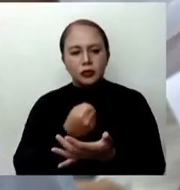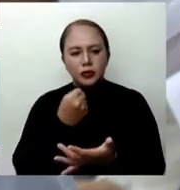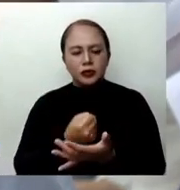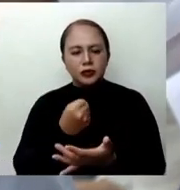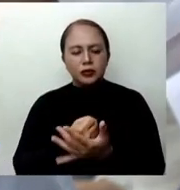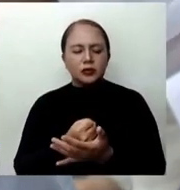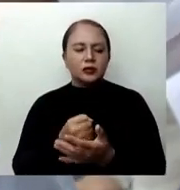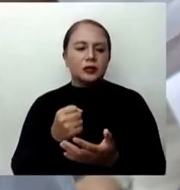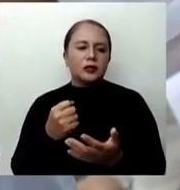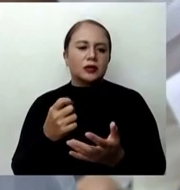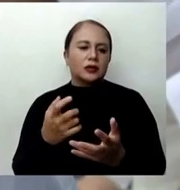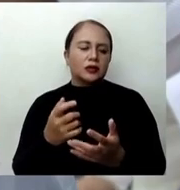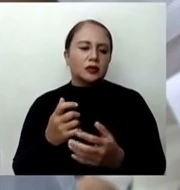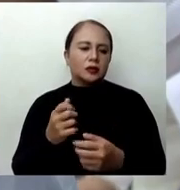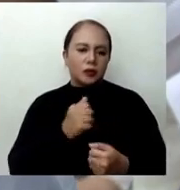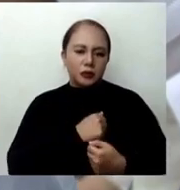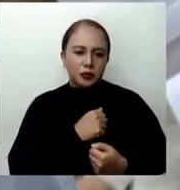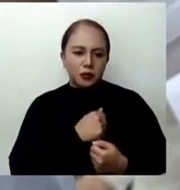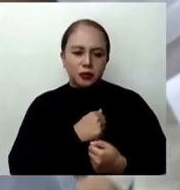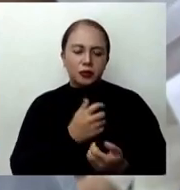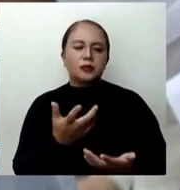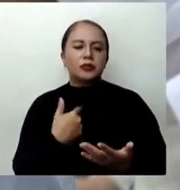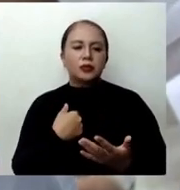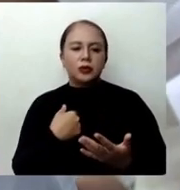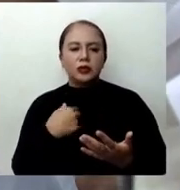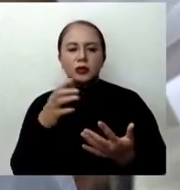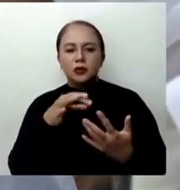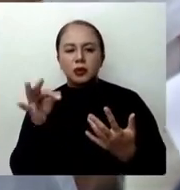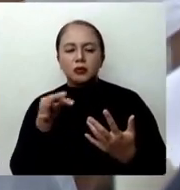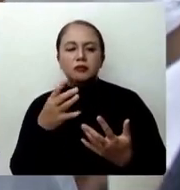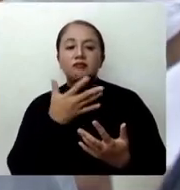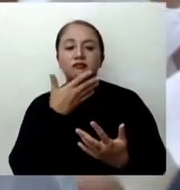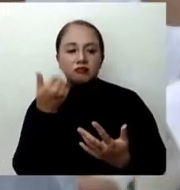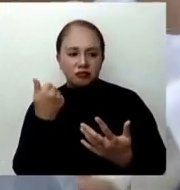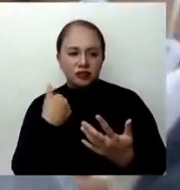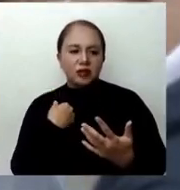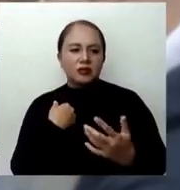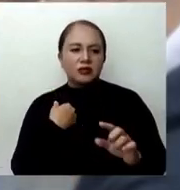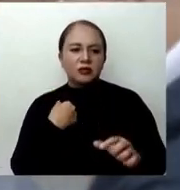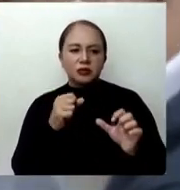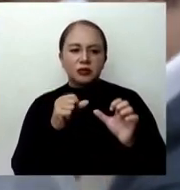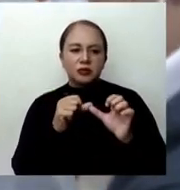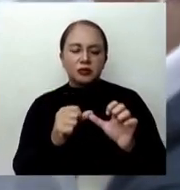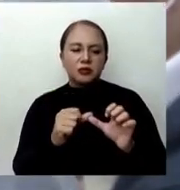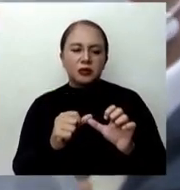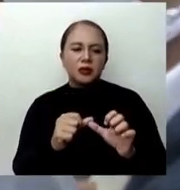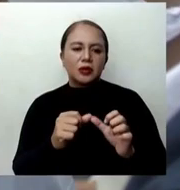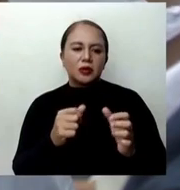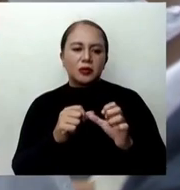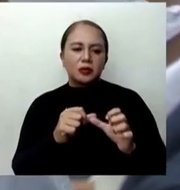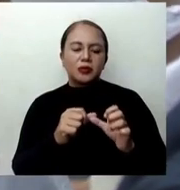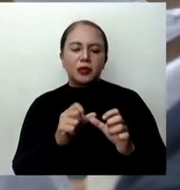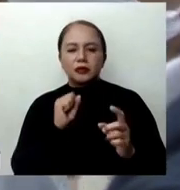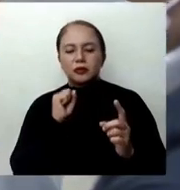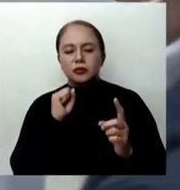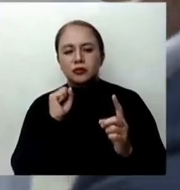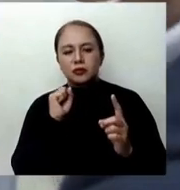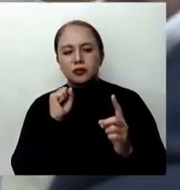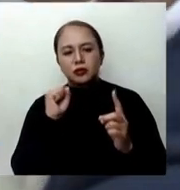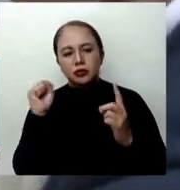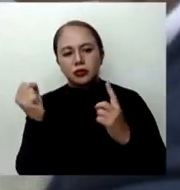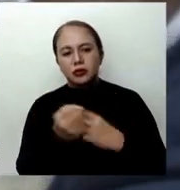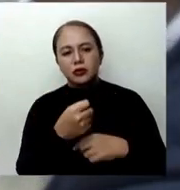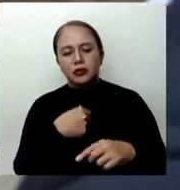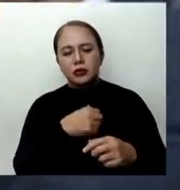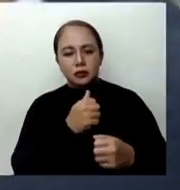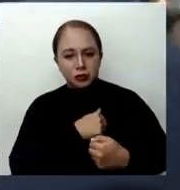sundalo, minarapat na nila na mas maganda na ma-maintain na nila yung kanilang status as soldiers